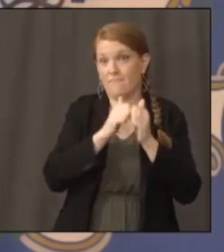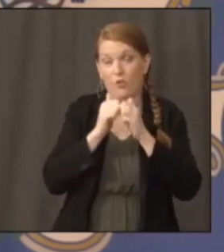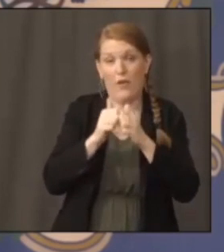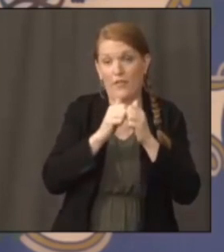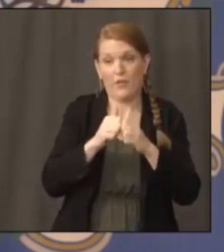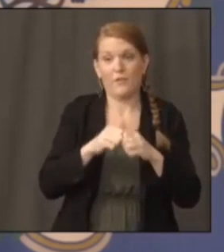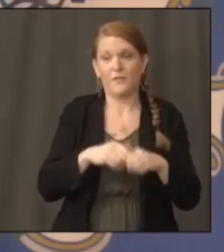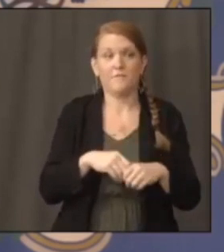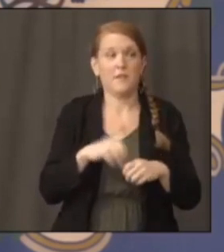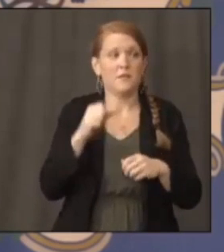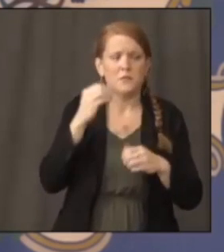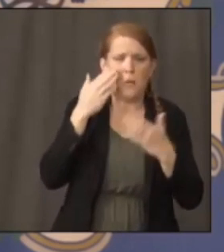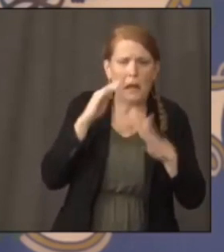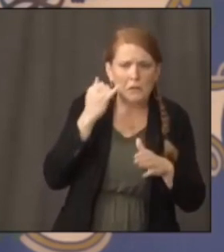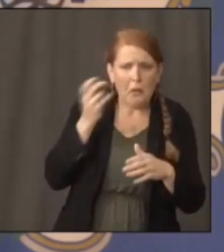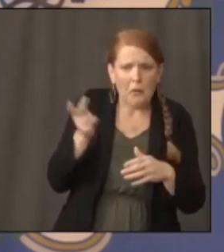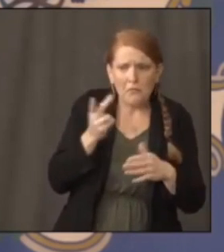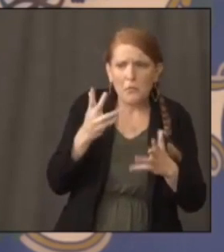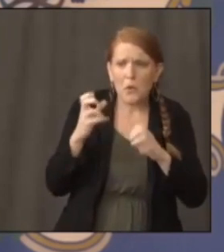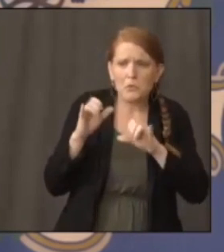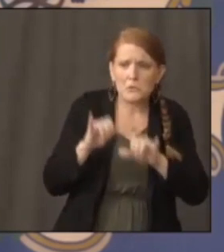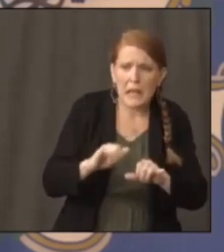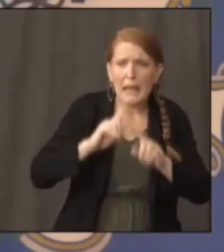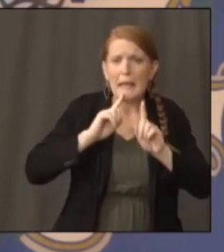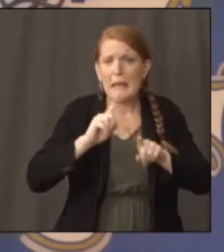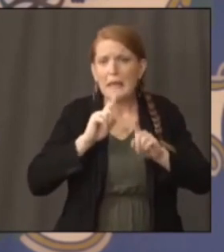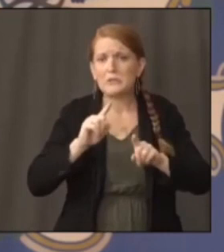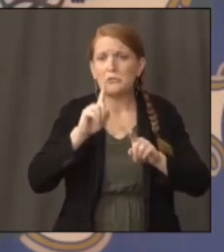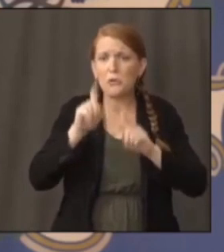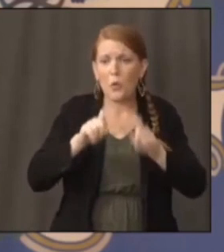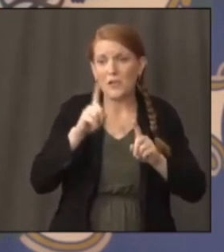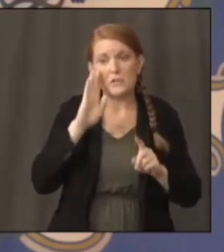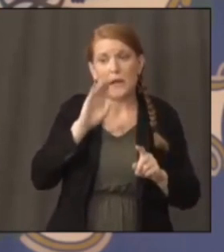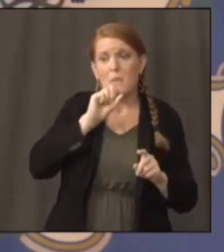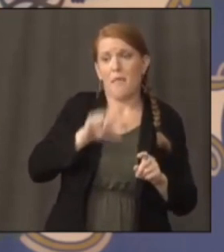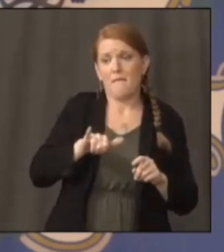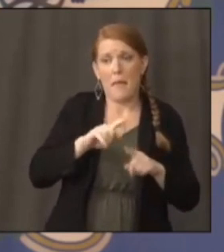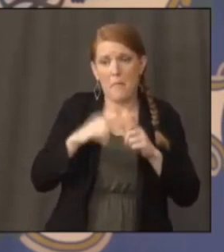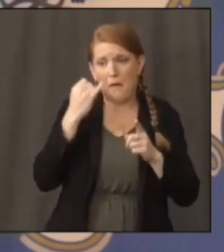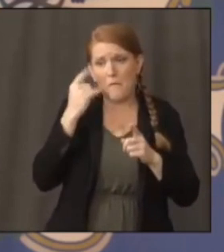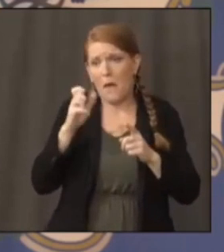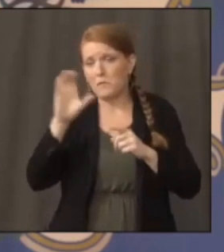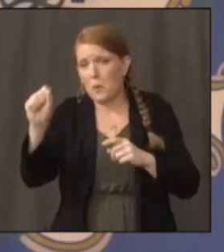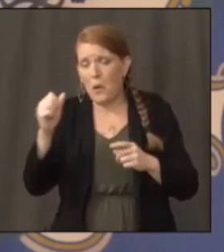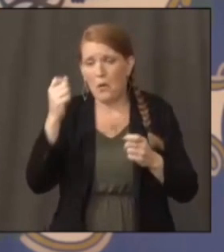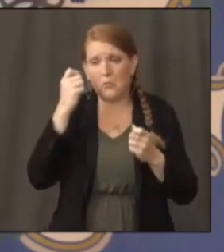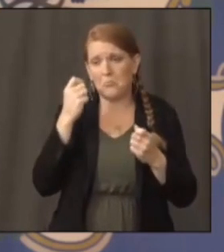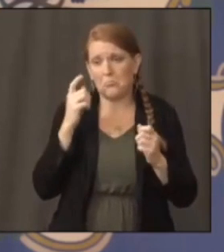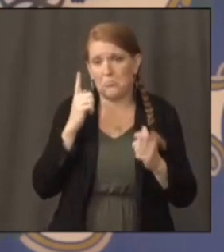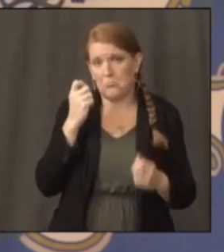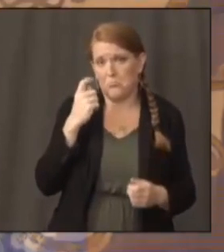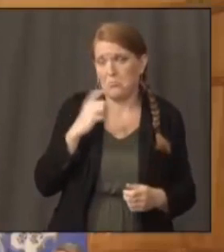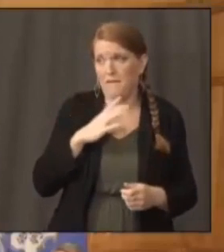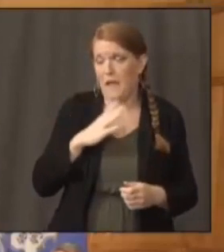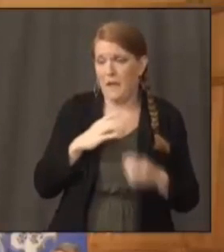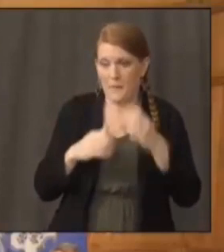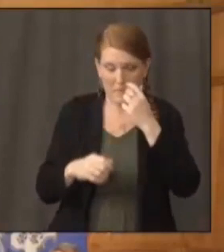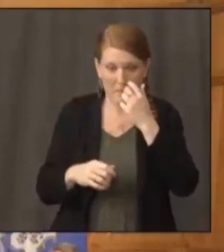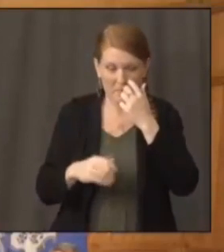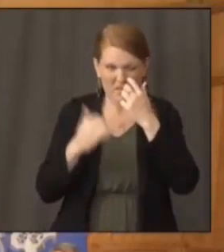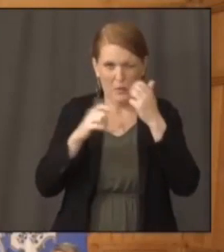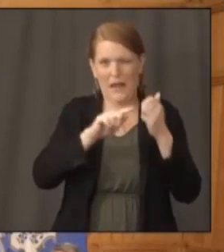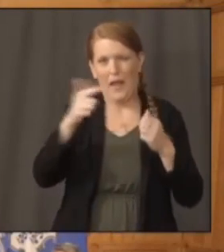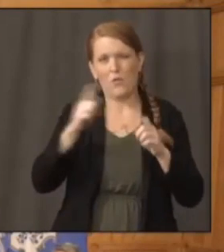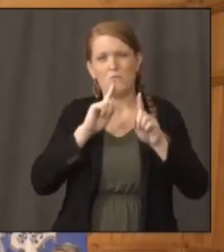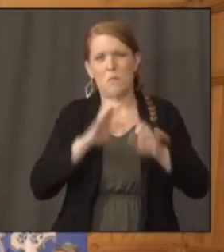split any time you want to, or stick around and take a few questions as you can. I'd love it. But Max, over to you. Channel